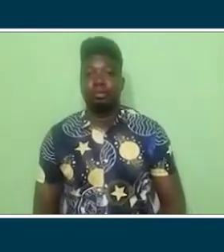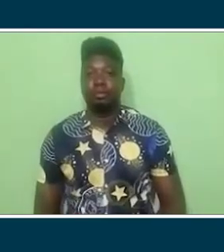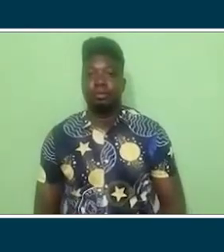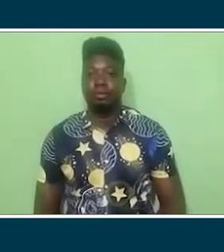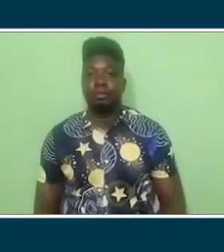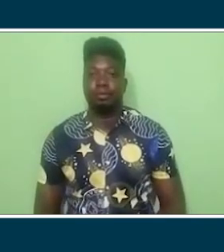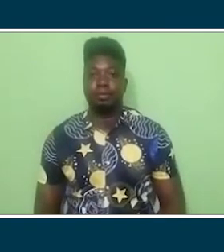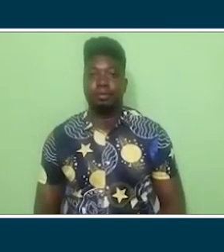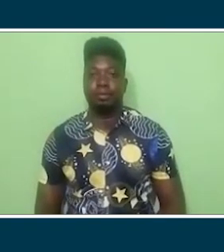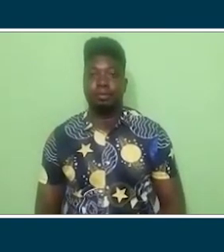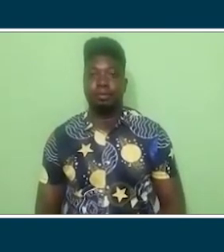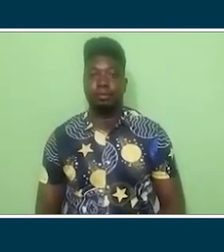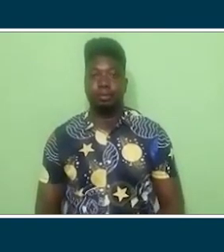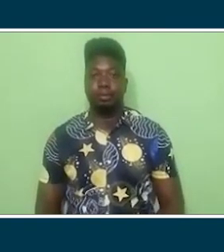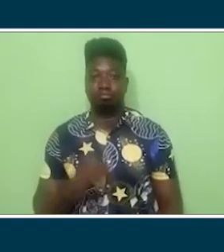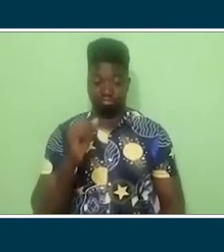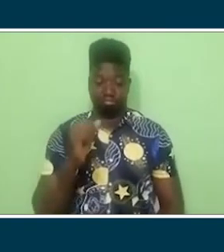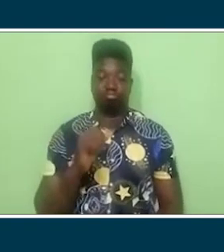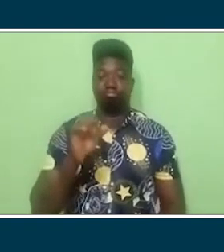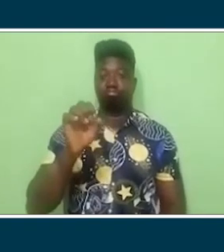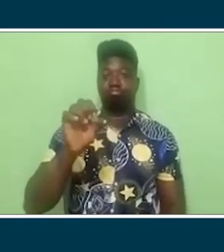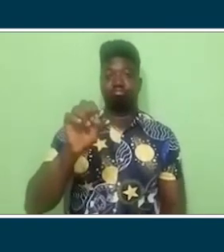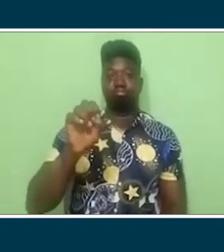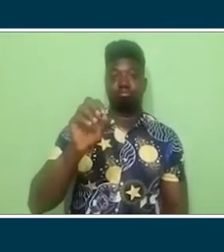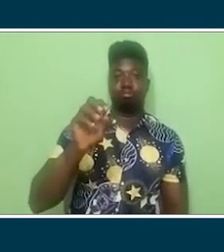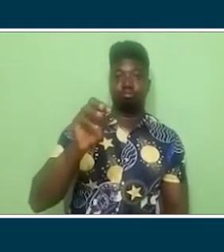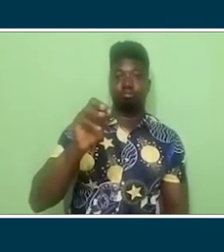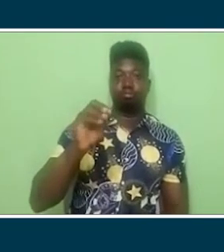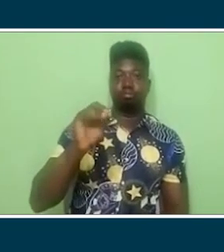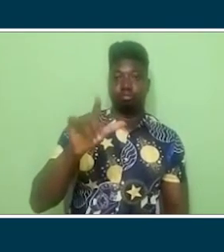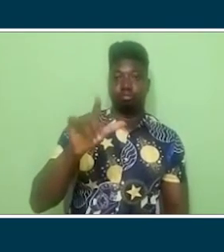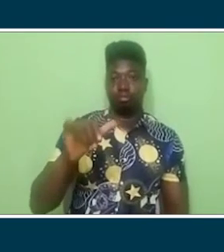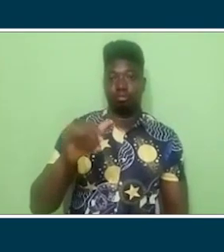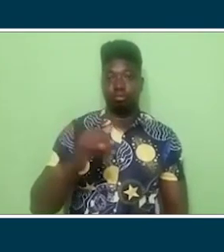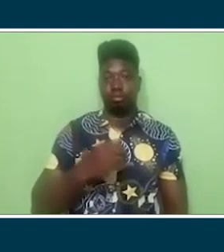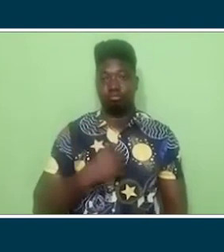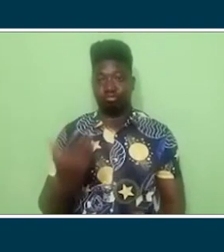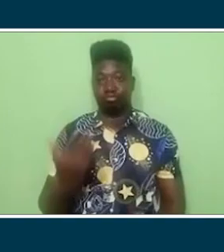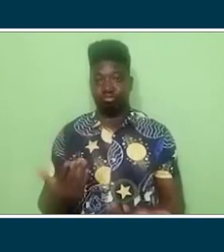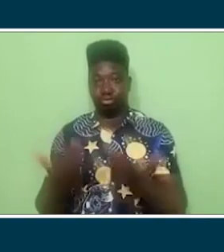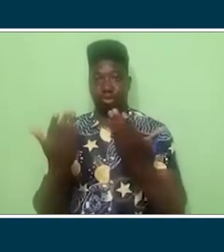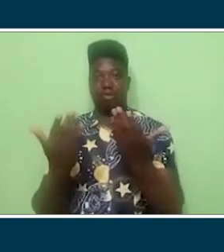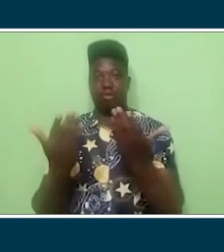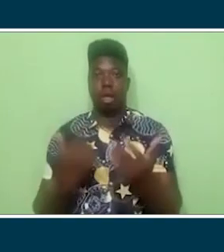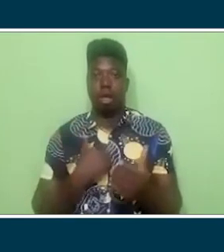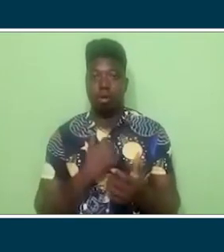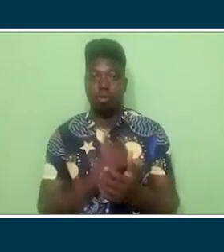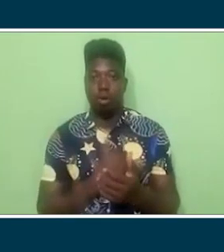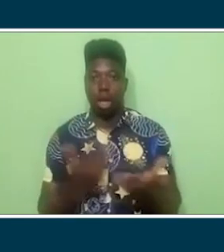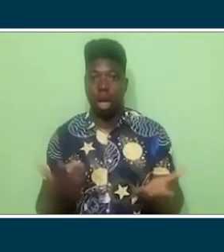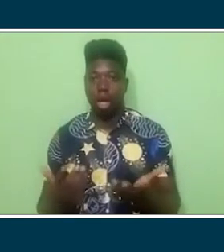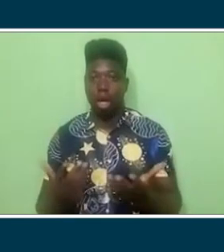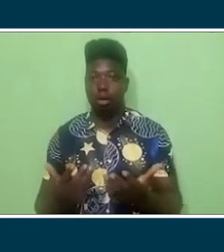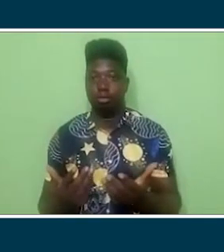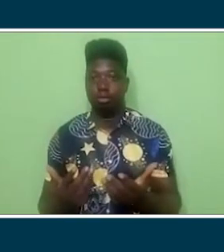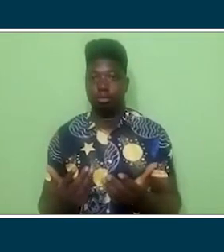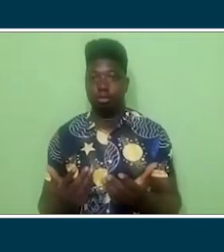Yeah. Emily, I would offer, we here in this space that we